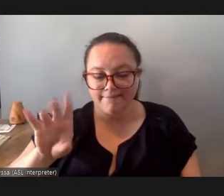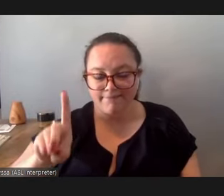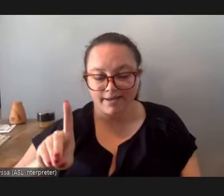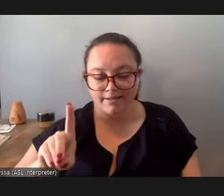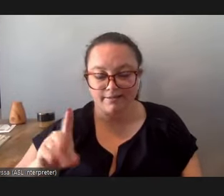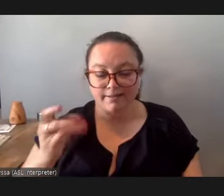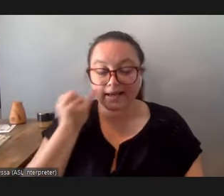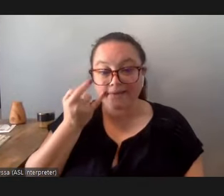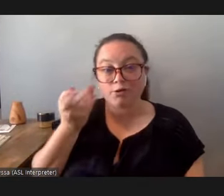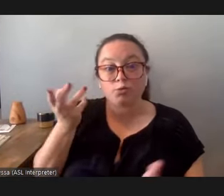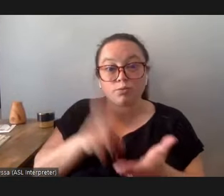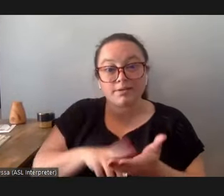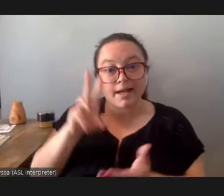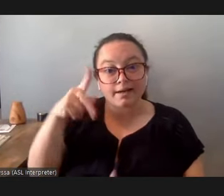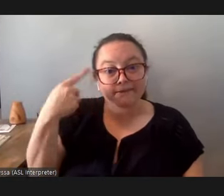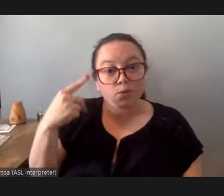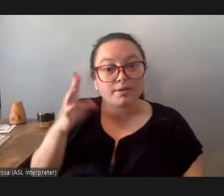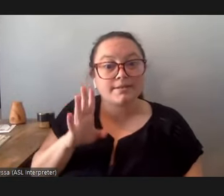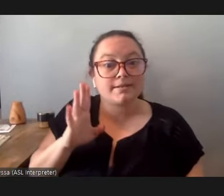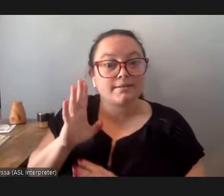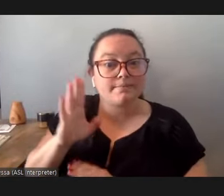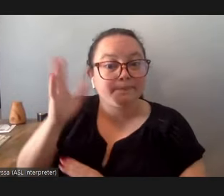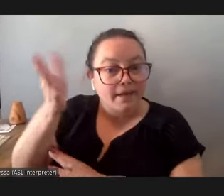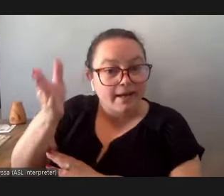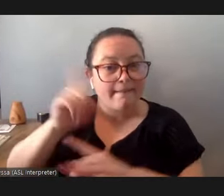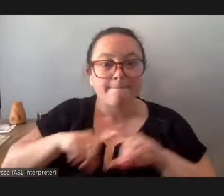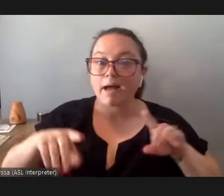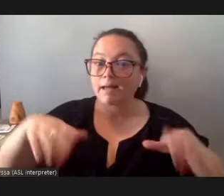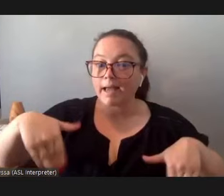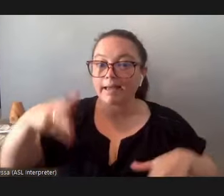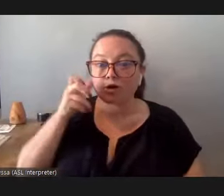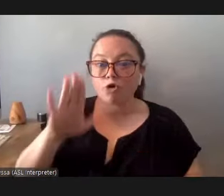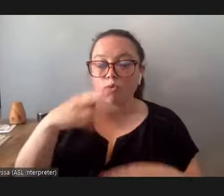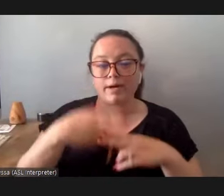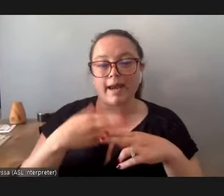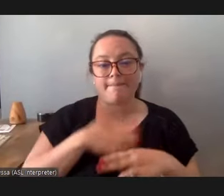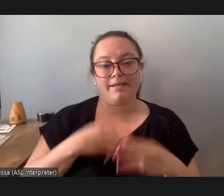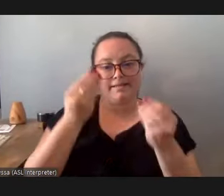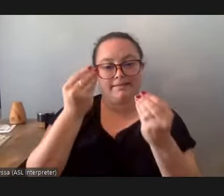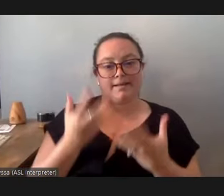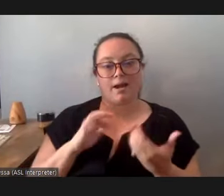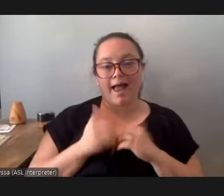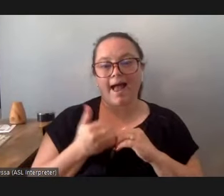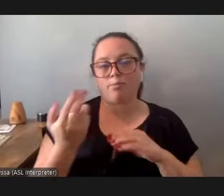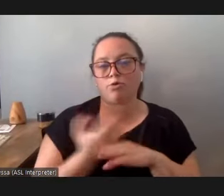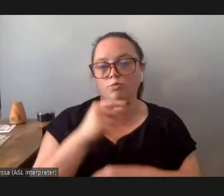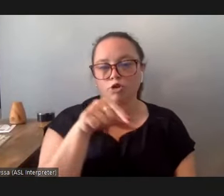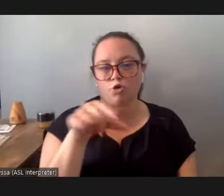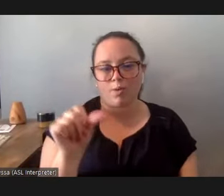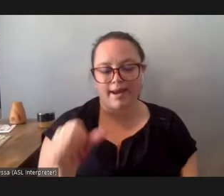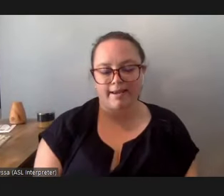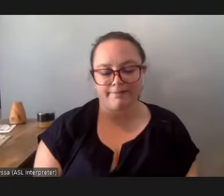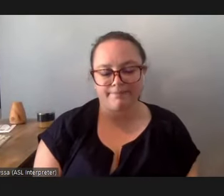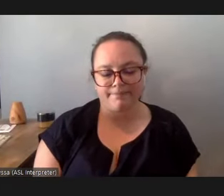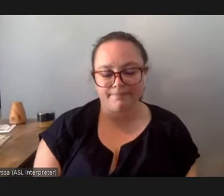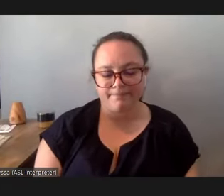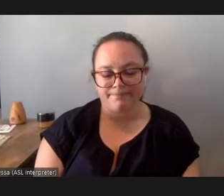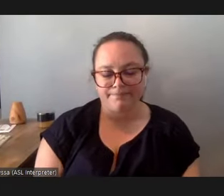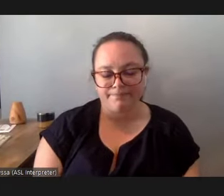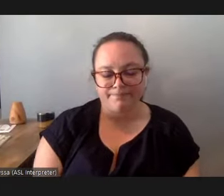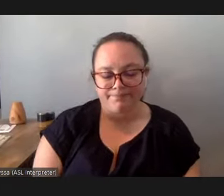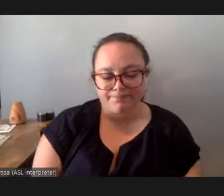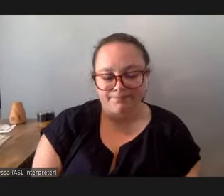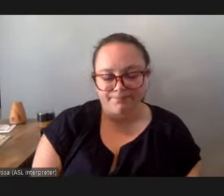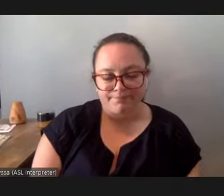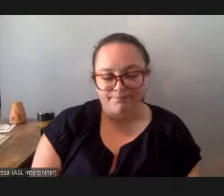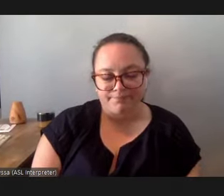have not heard your name called, please indicate this in the Q&A function. The next speaker is Deanna